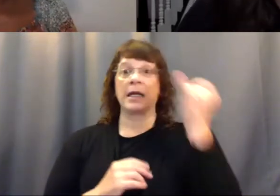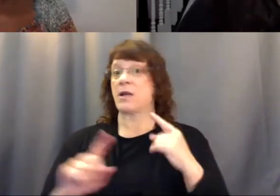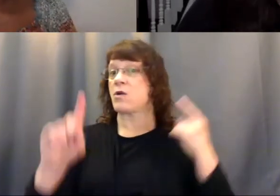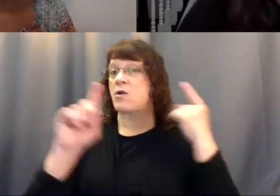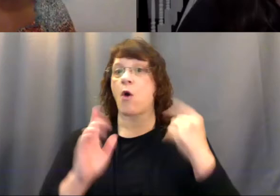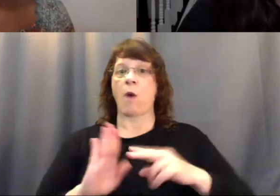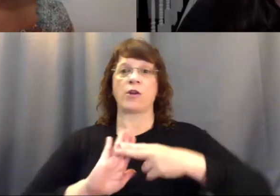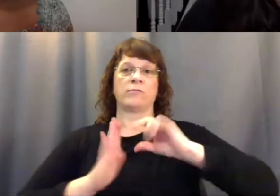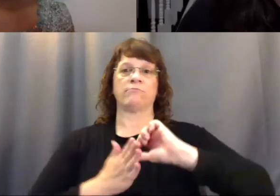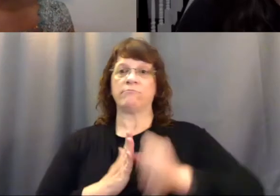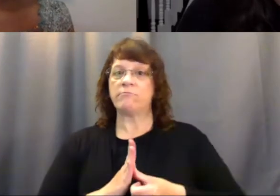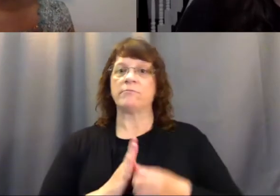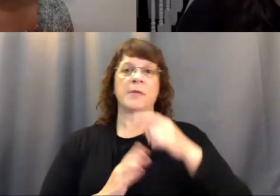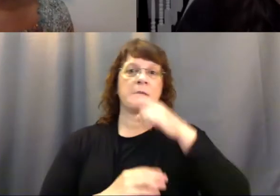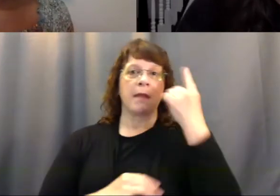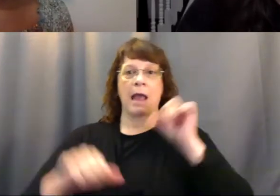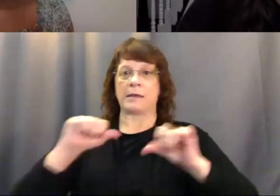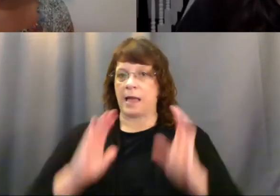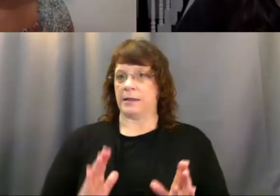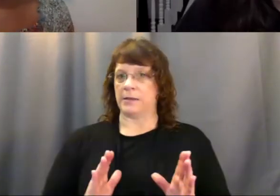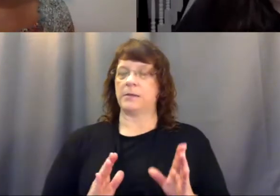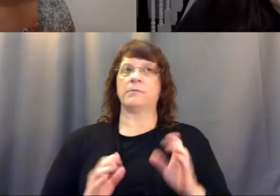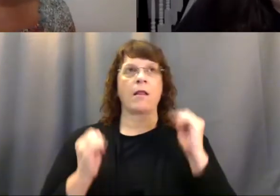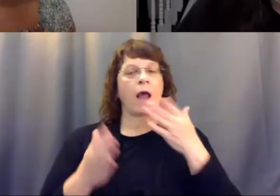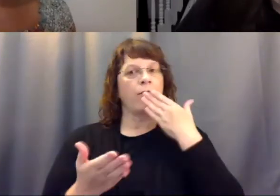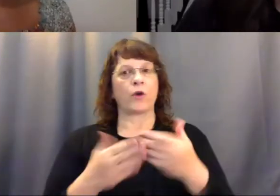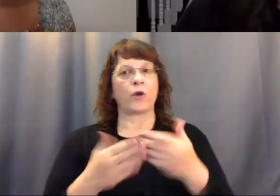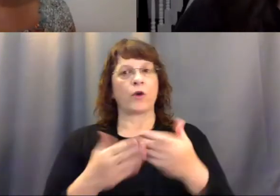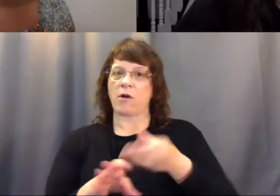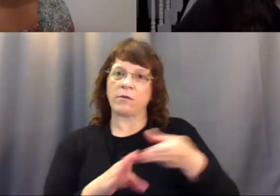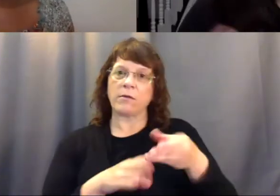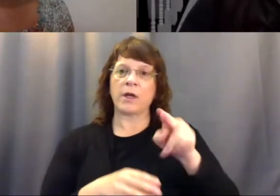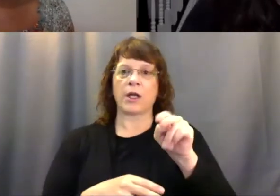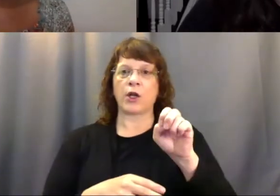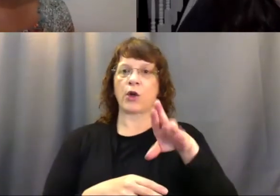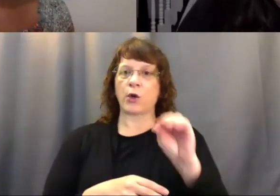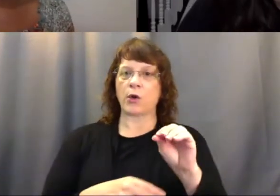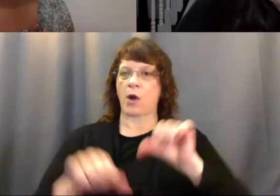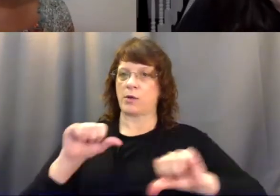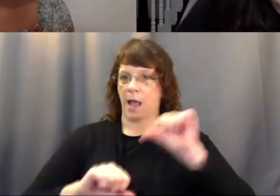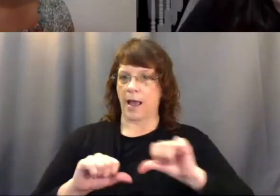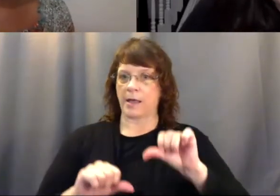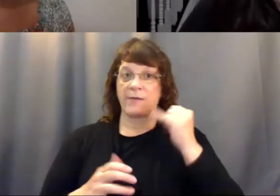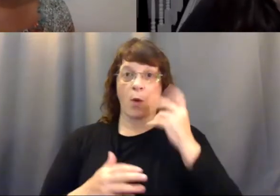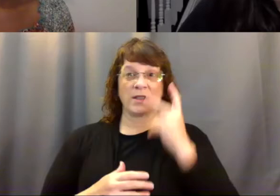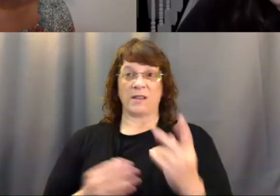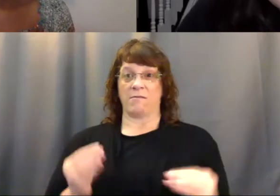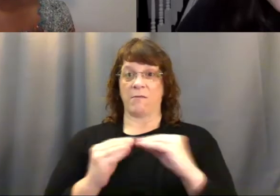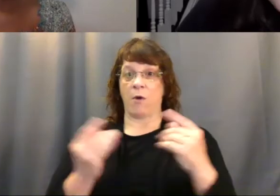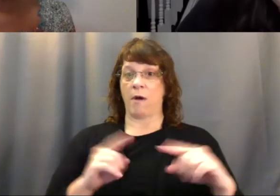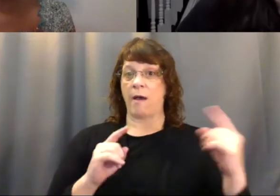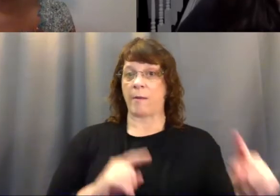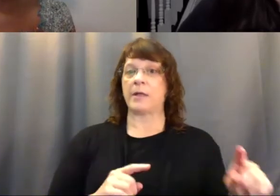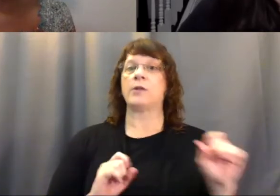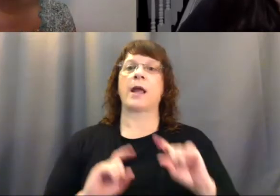scientists who are doing super cool work in the field of neuroscience. And so if you want to check out more about what's going on there, you can go on social